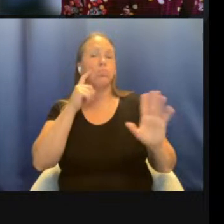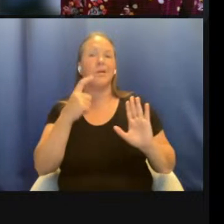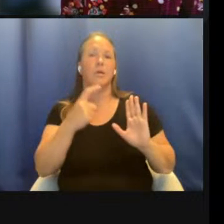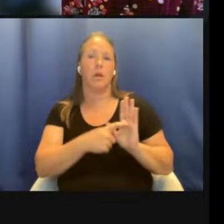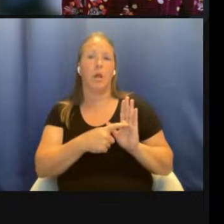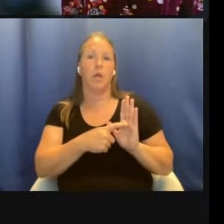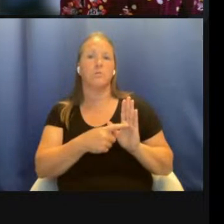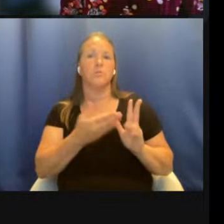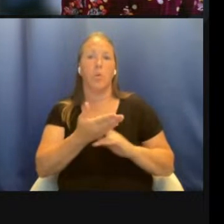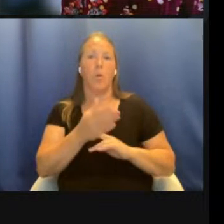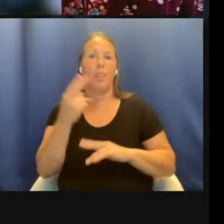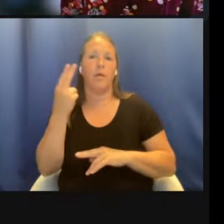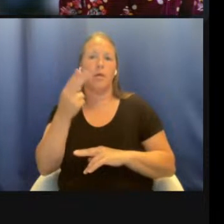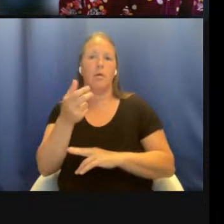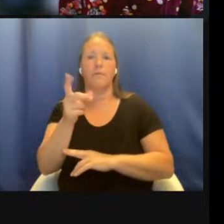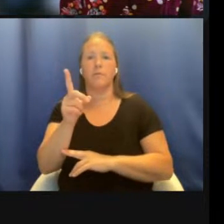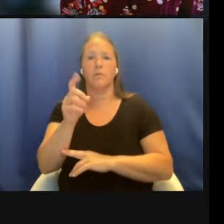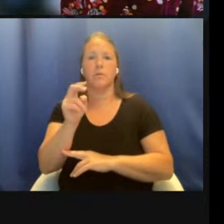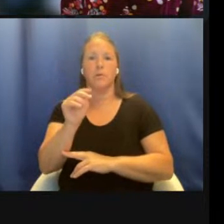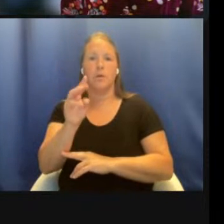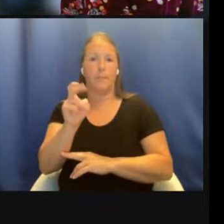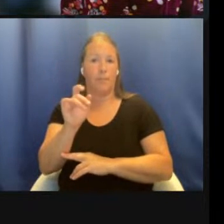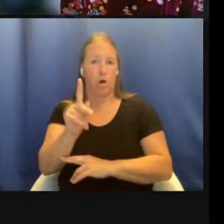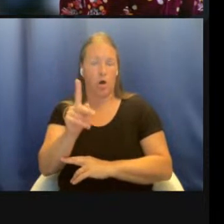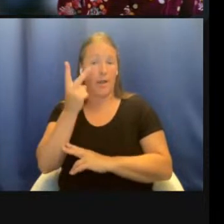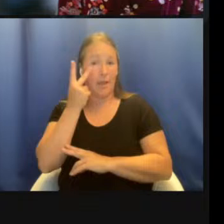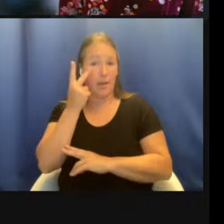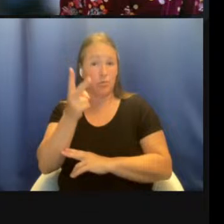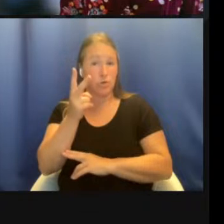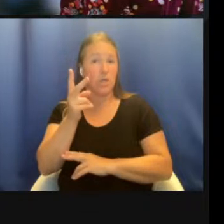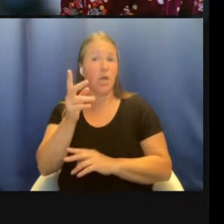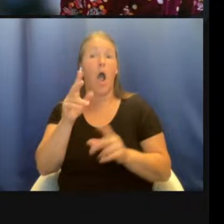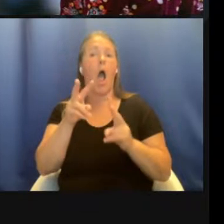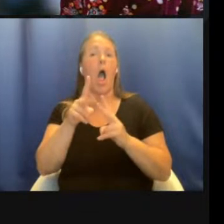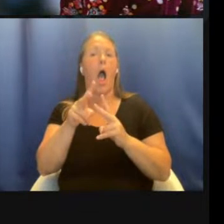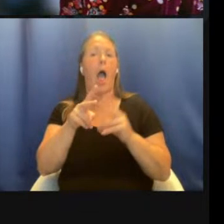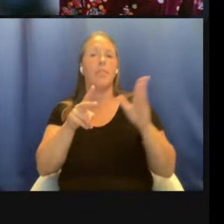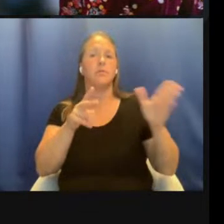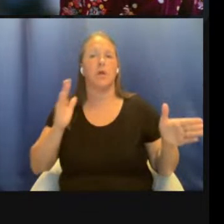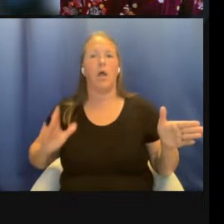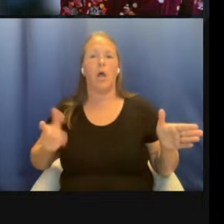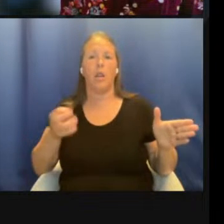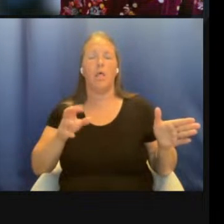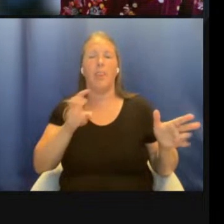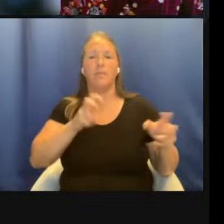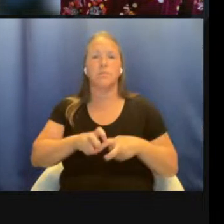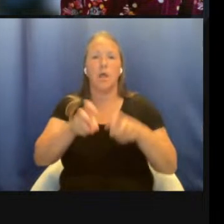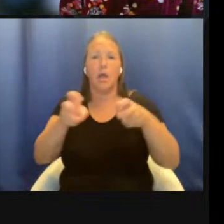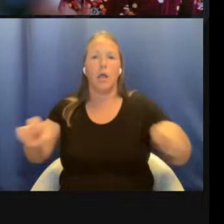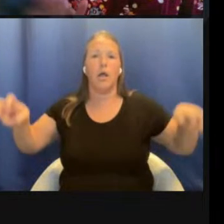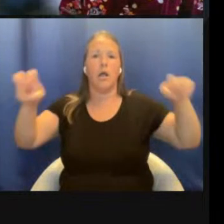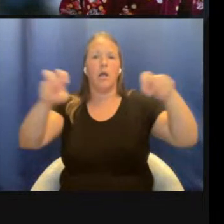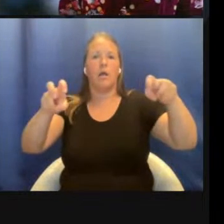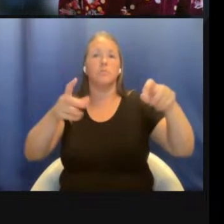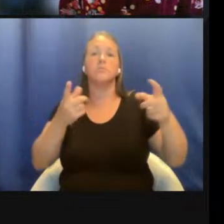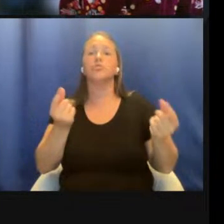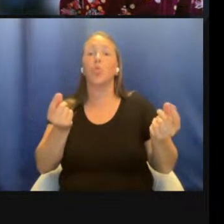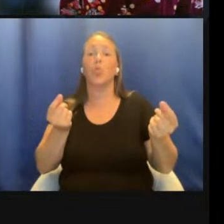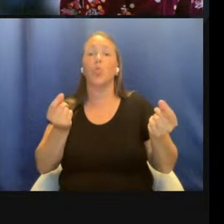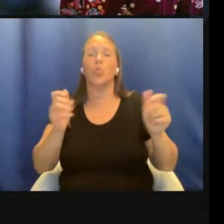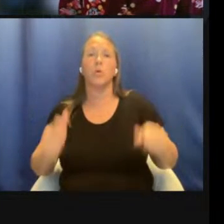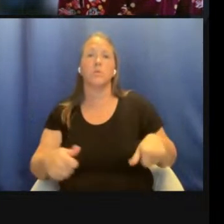If you look on either side of the staircase, she hangs the portrait of the